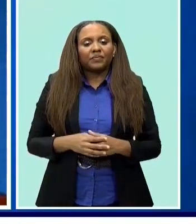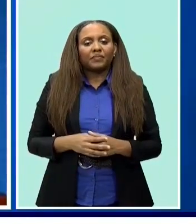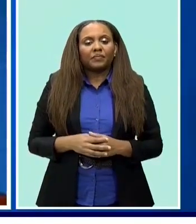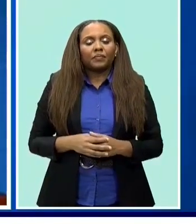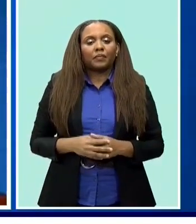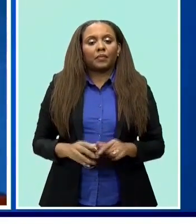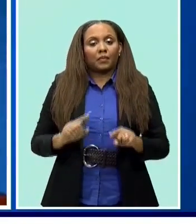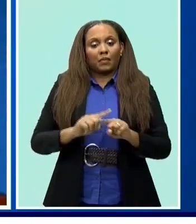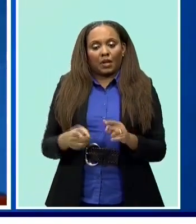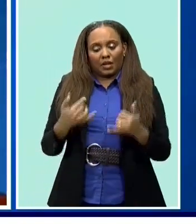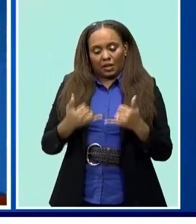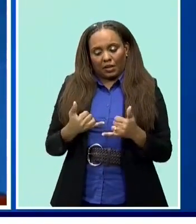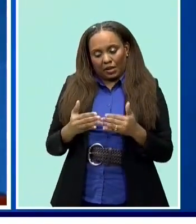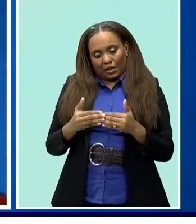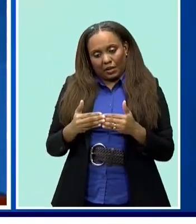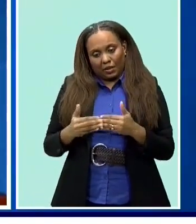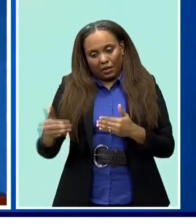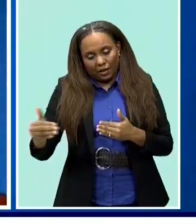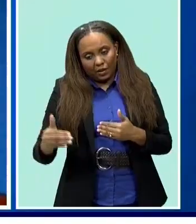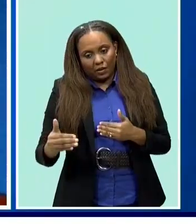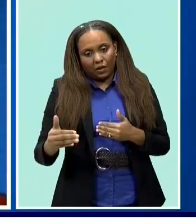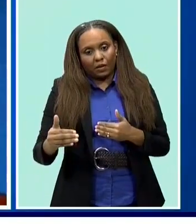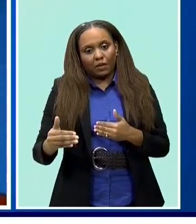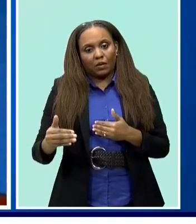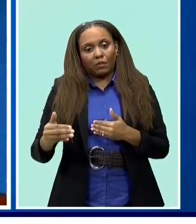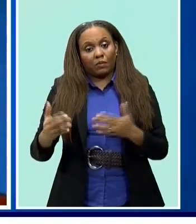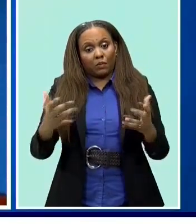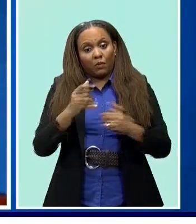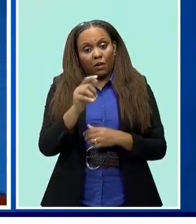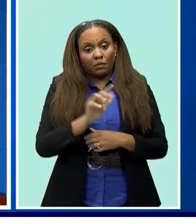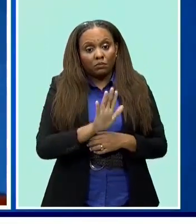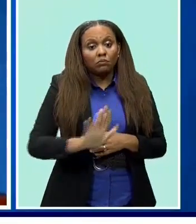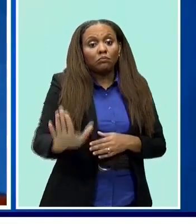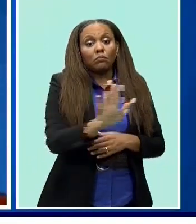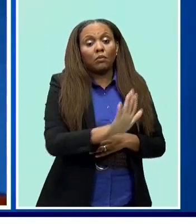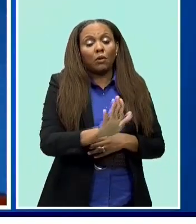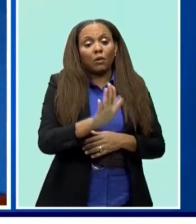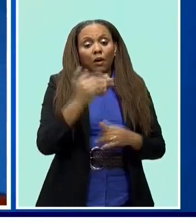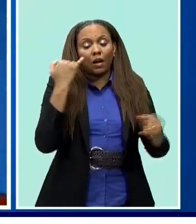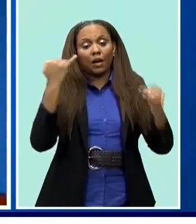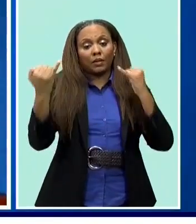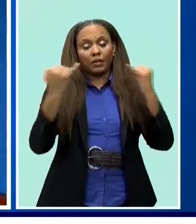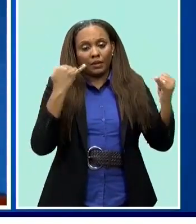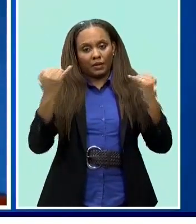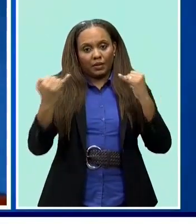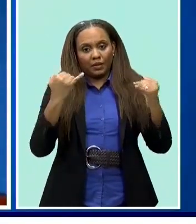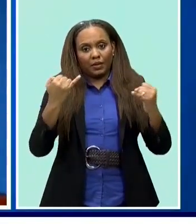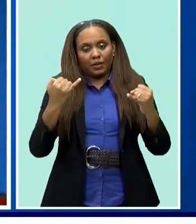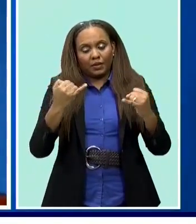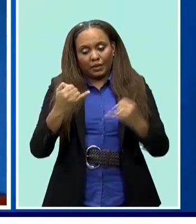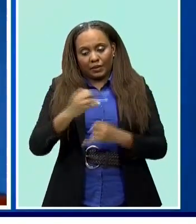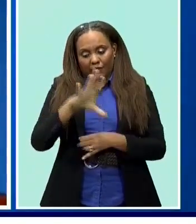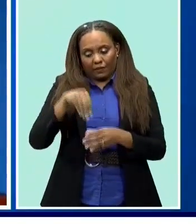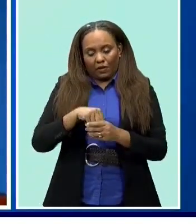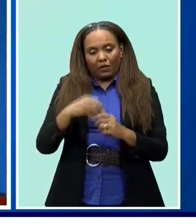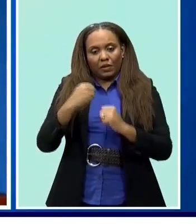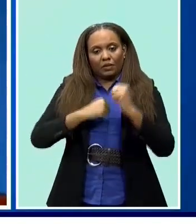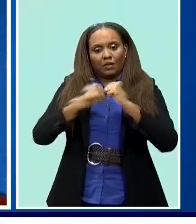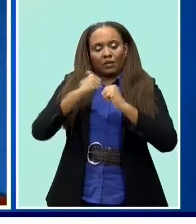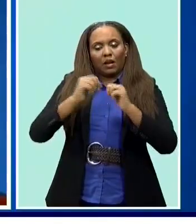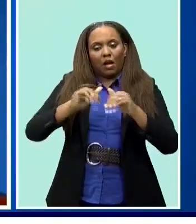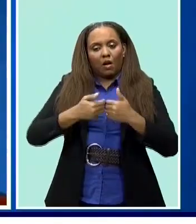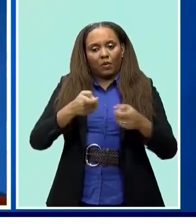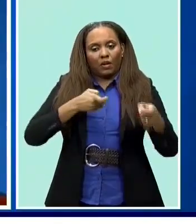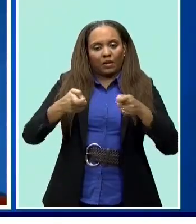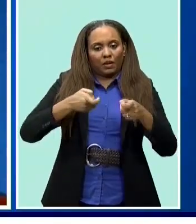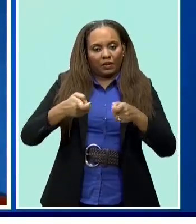from today we turn to the public, whose ideas will complete this architecture that will transform governance